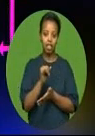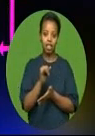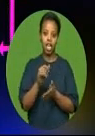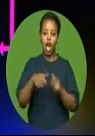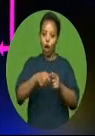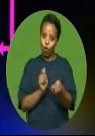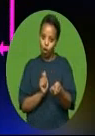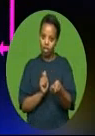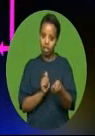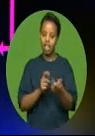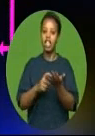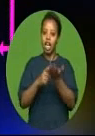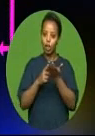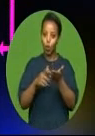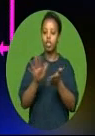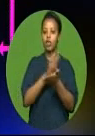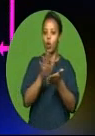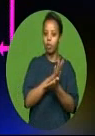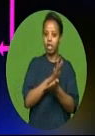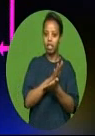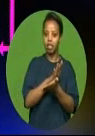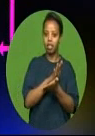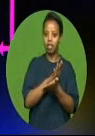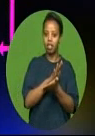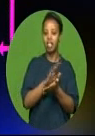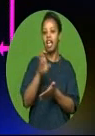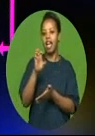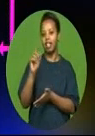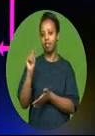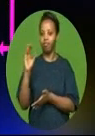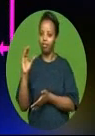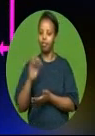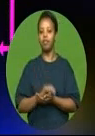invoice, transport document, etc.